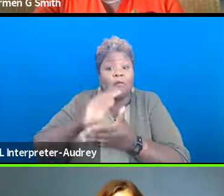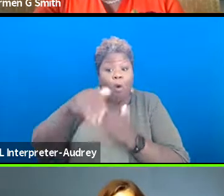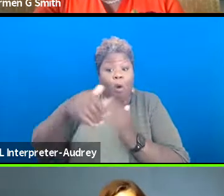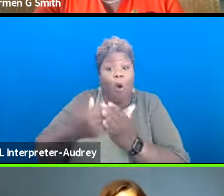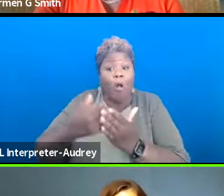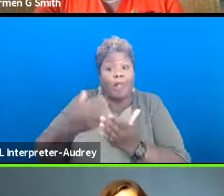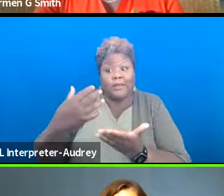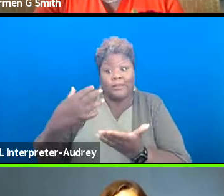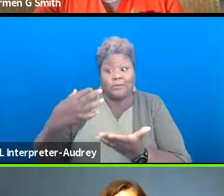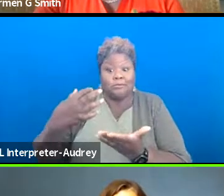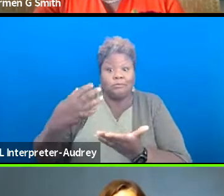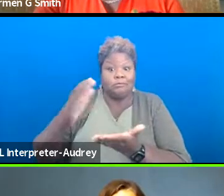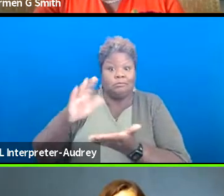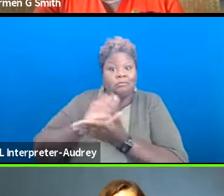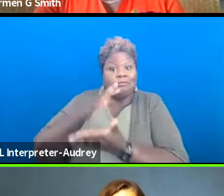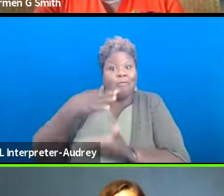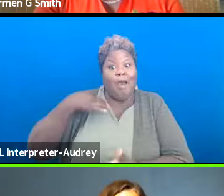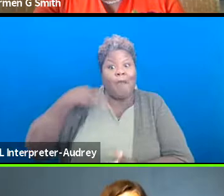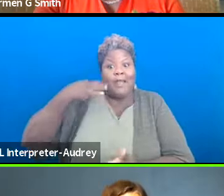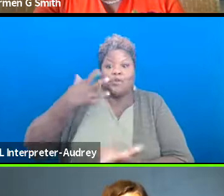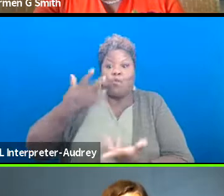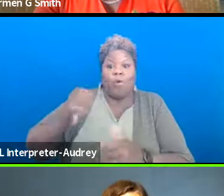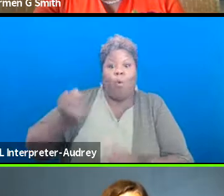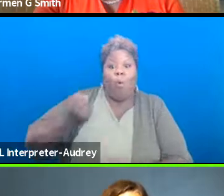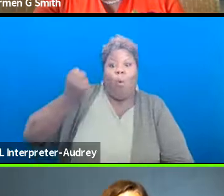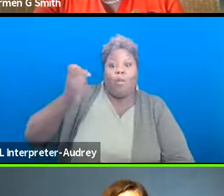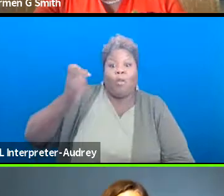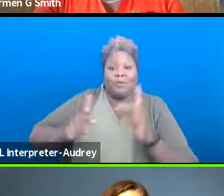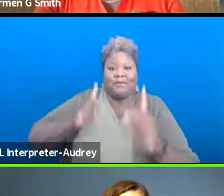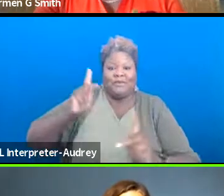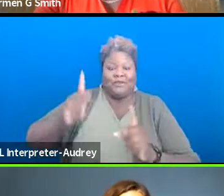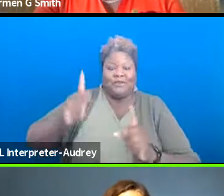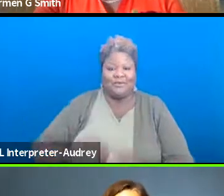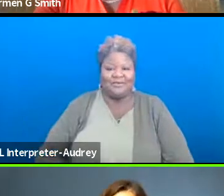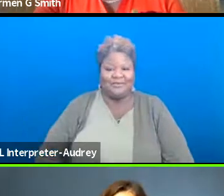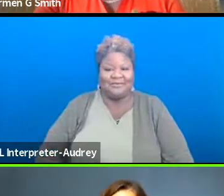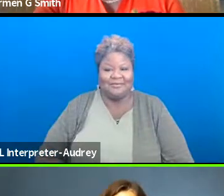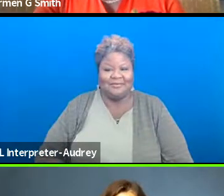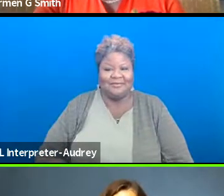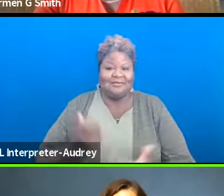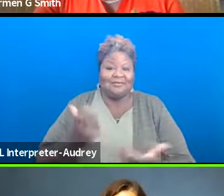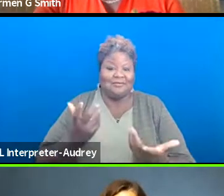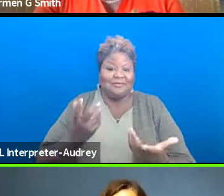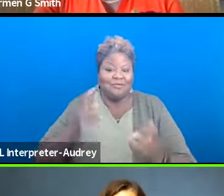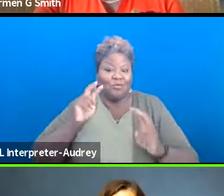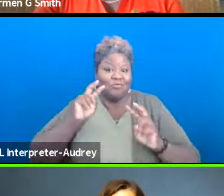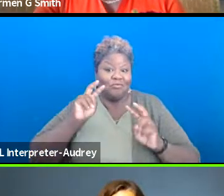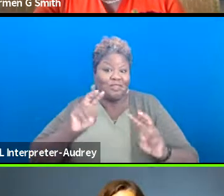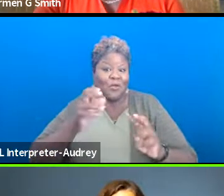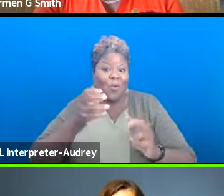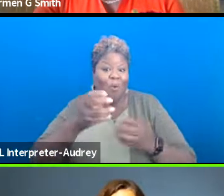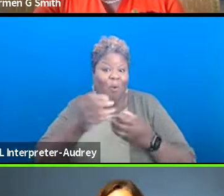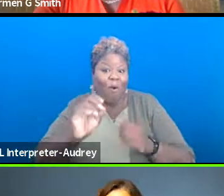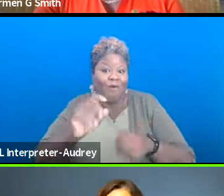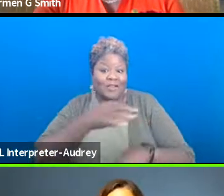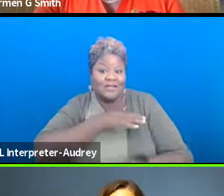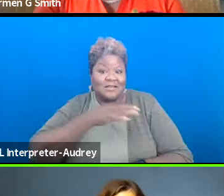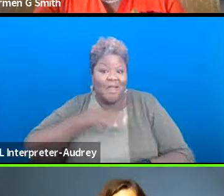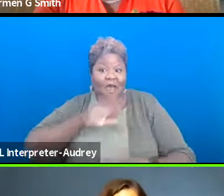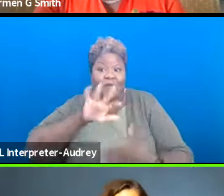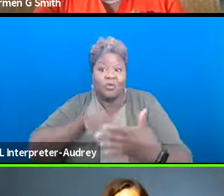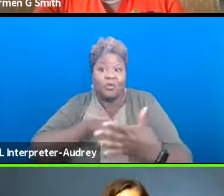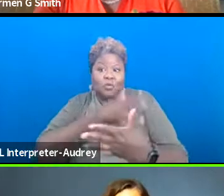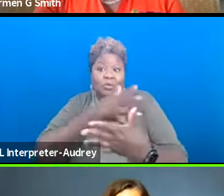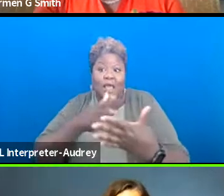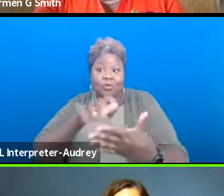these applications, so we don't hold that up for all those individuals. So I would just look to the office staff to schedule that as